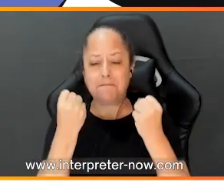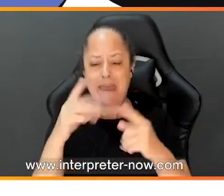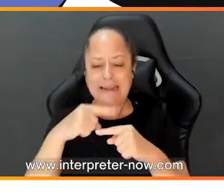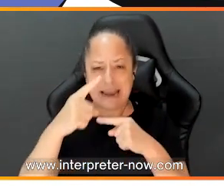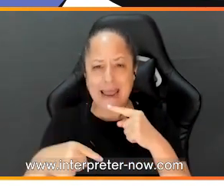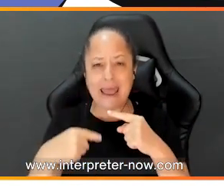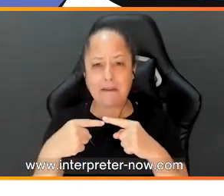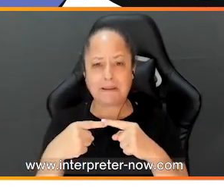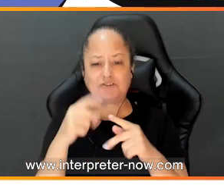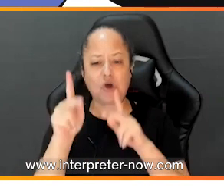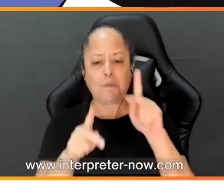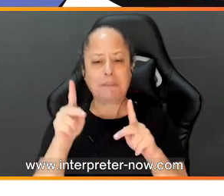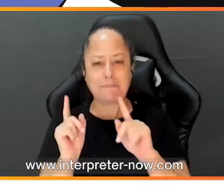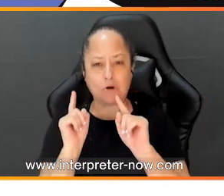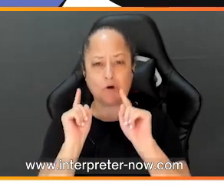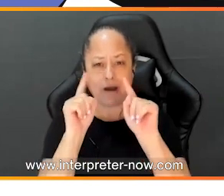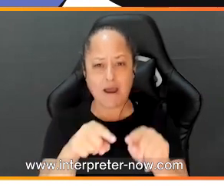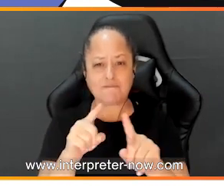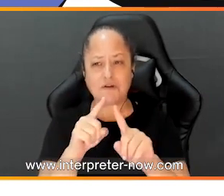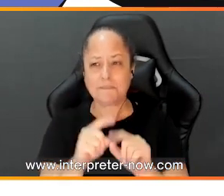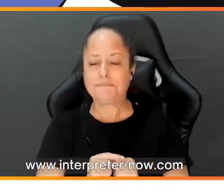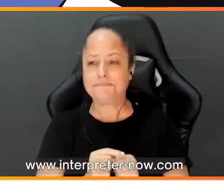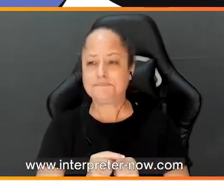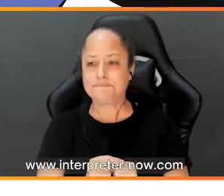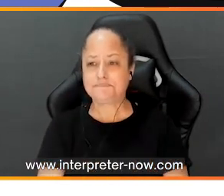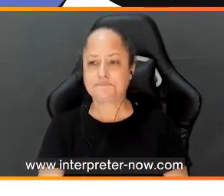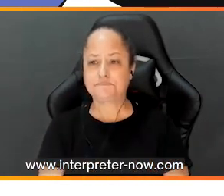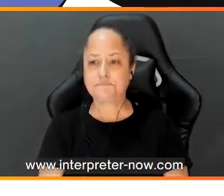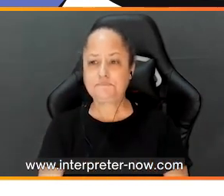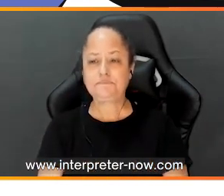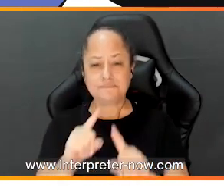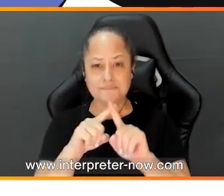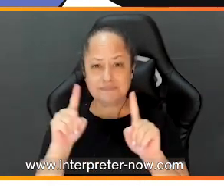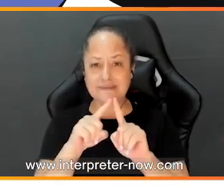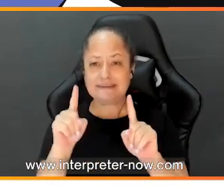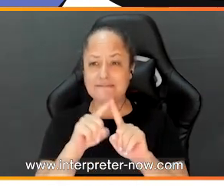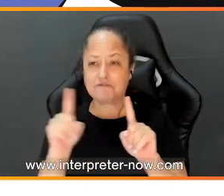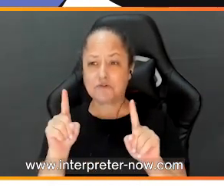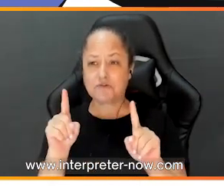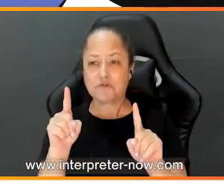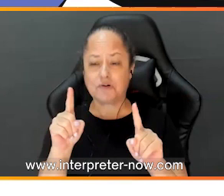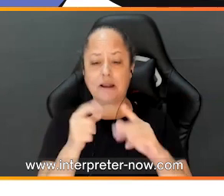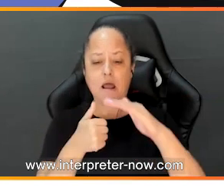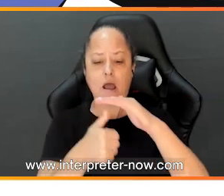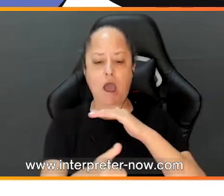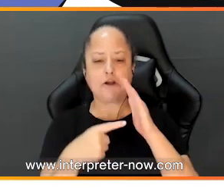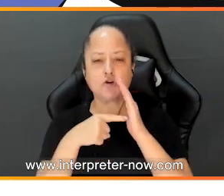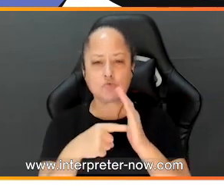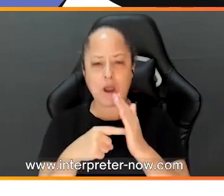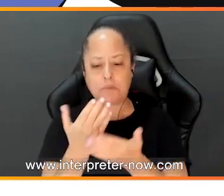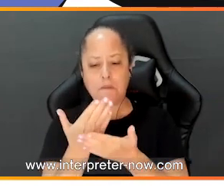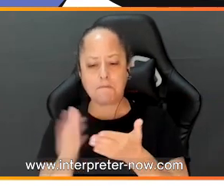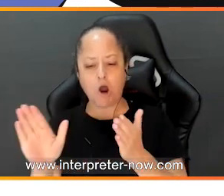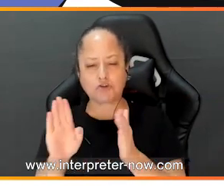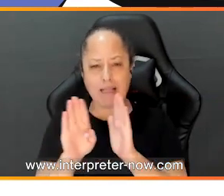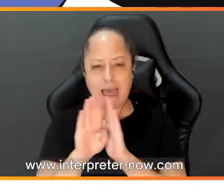There's a common theme in a lot of our episodes where people have come from different underrepresented